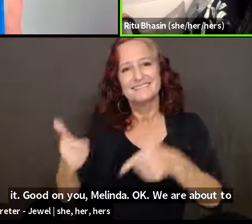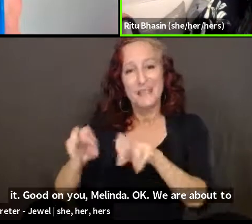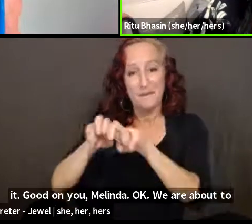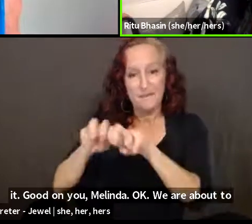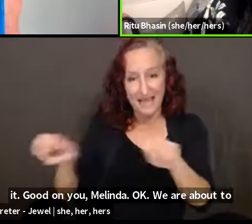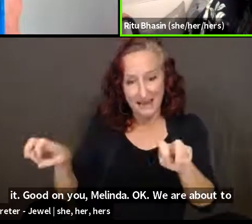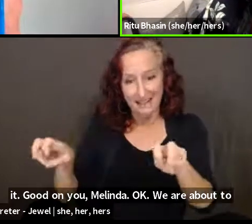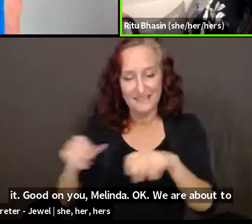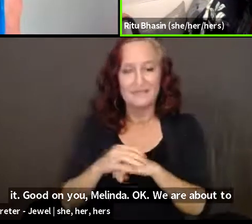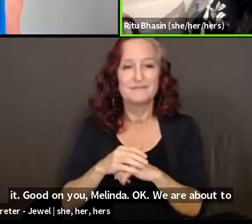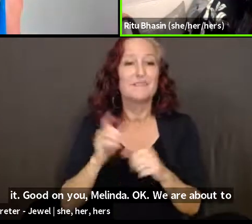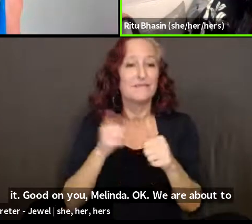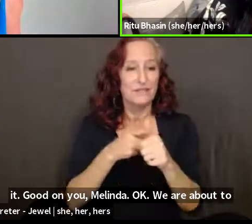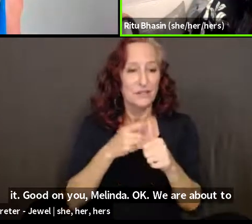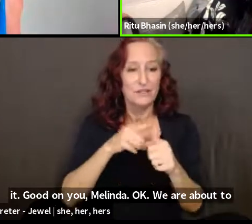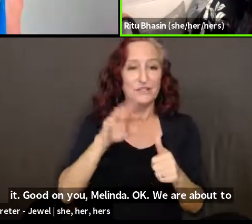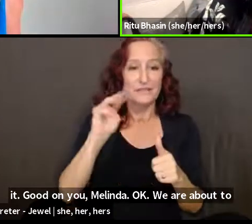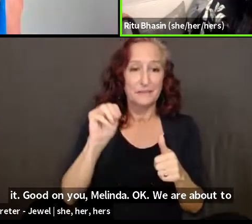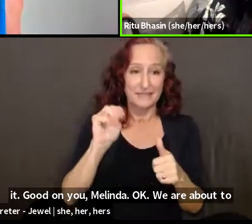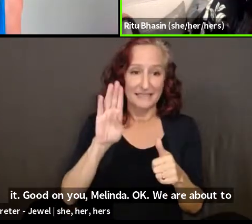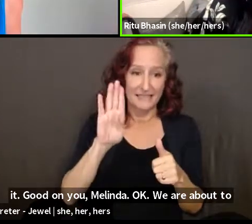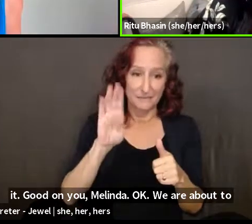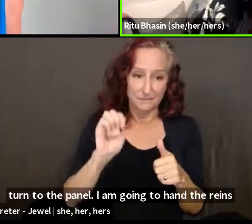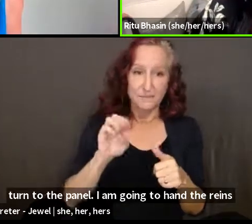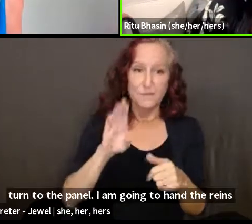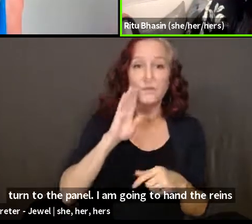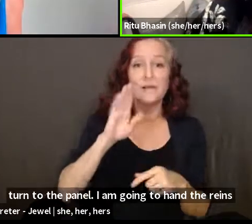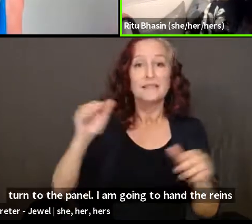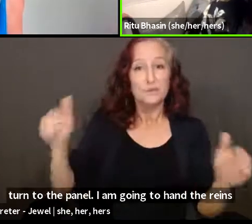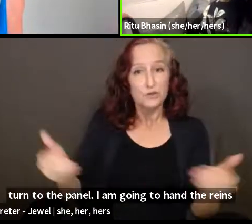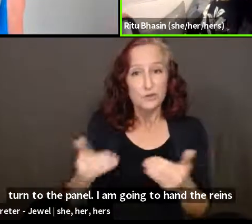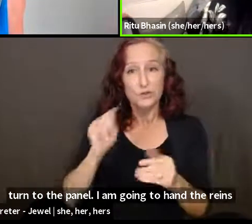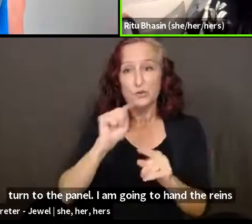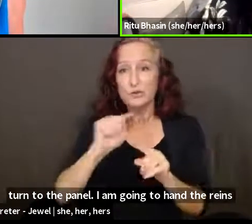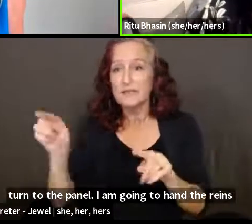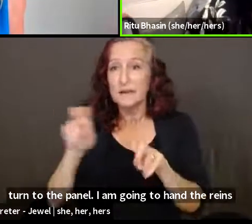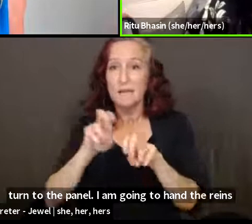Melinda to introduce the panel and what we'll be doing on the panel. But before I